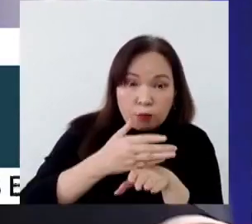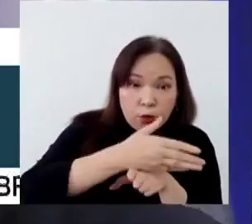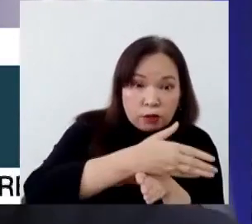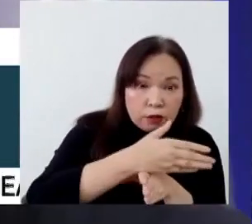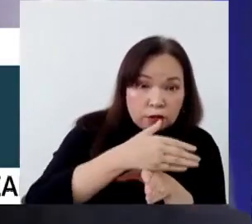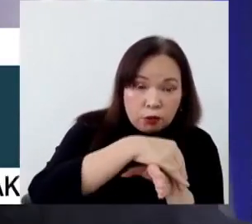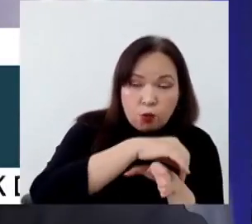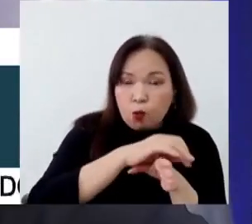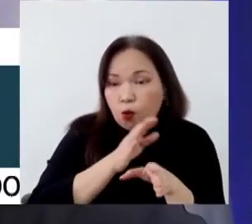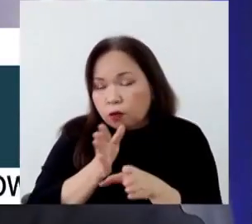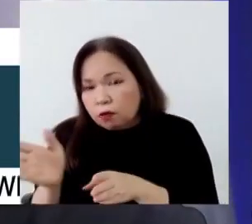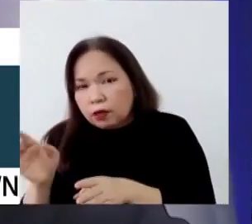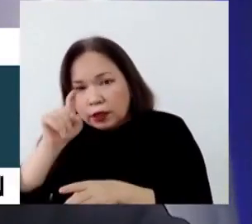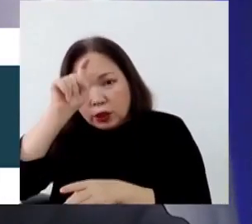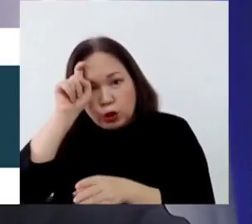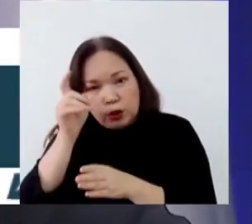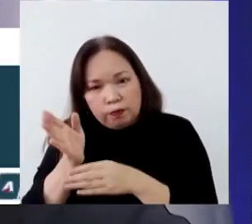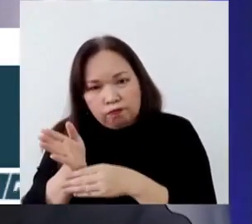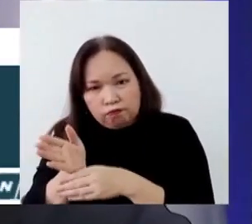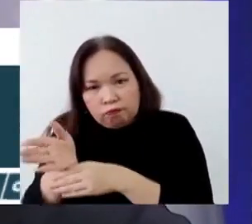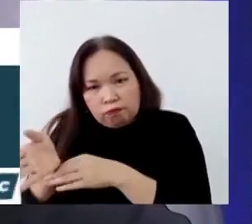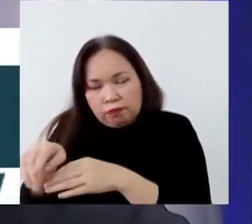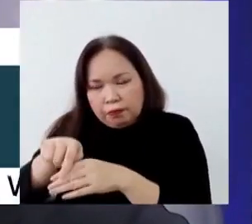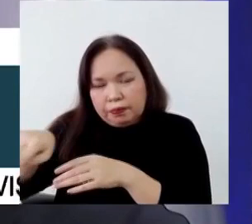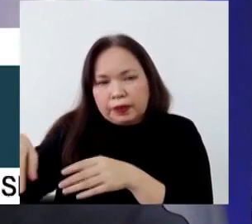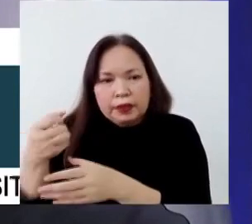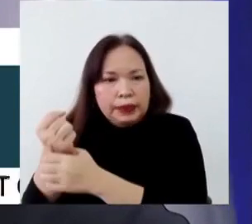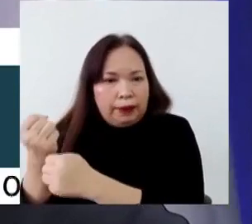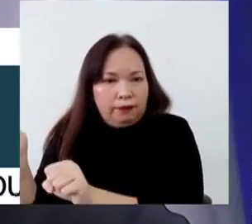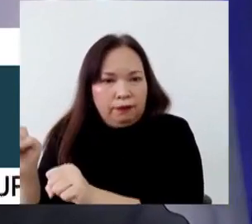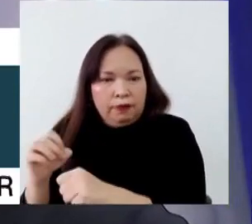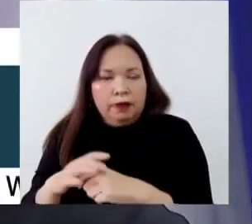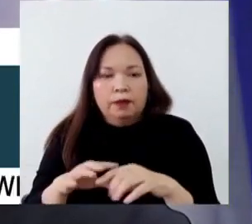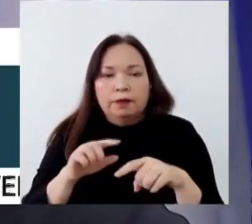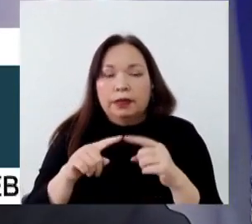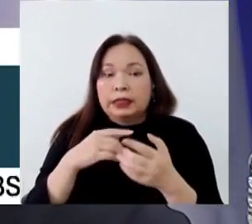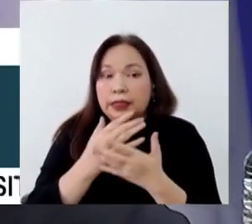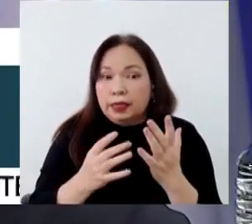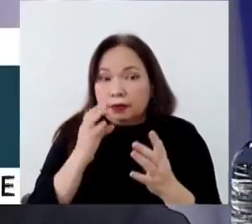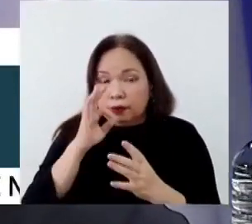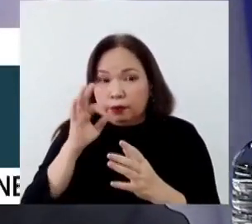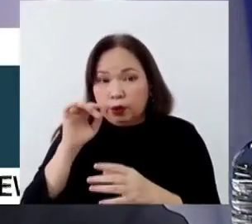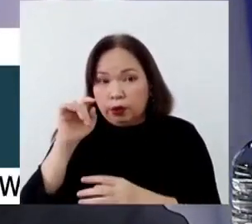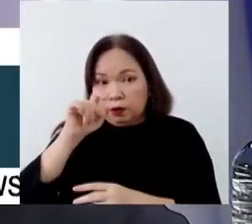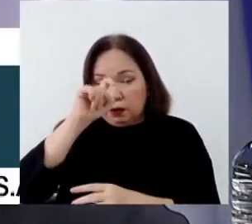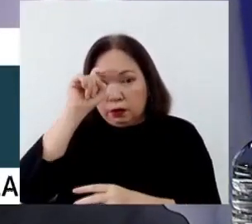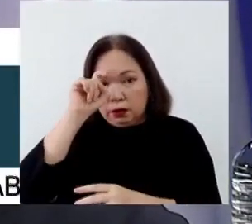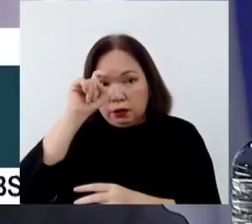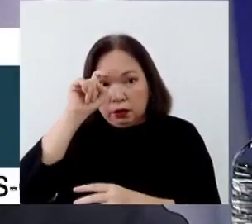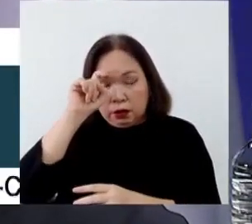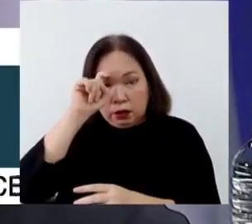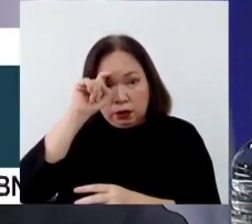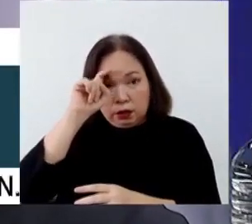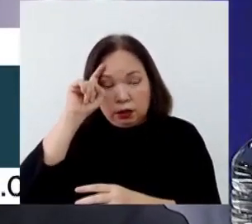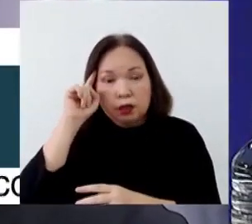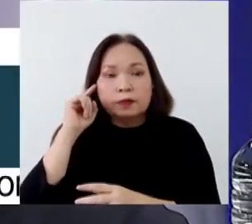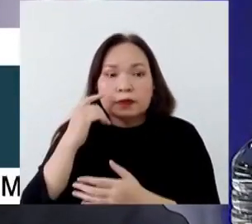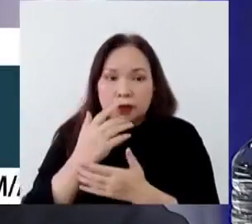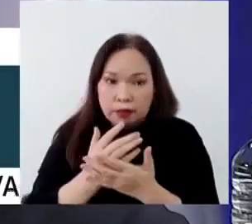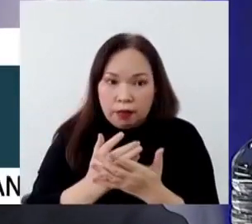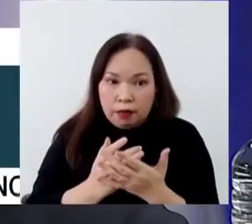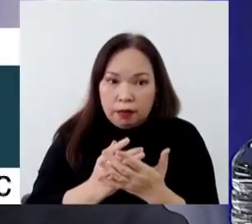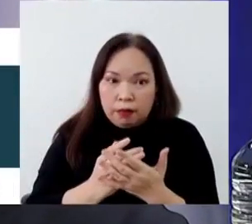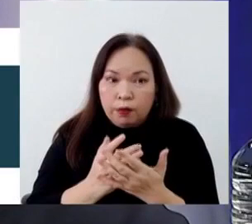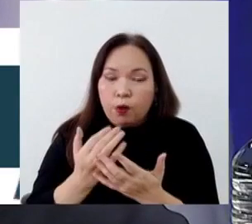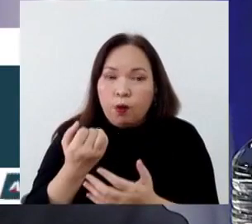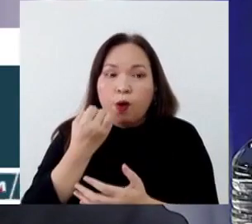for Kababayans in Israel, there are already some who have indicated that they want to go home, not because they